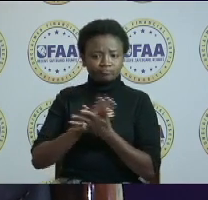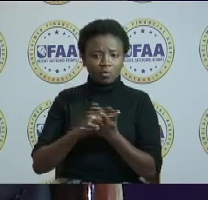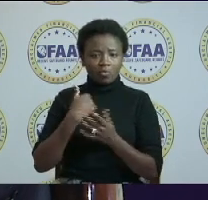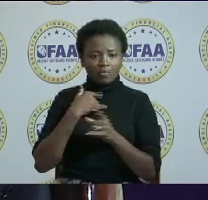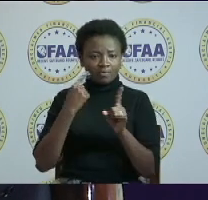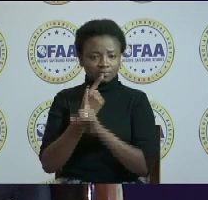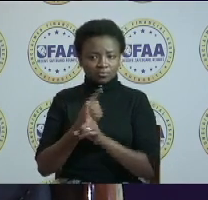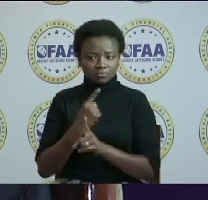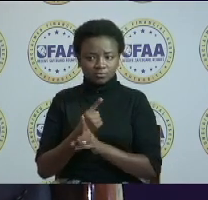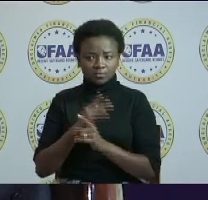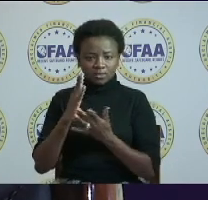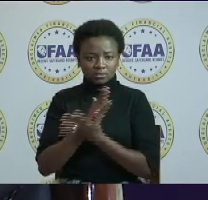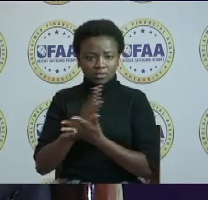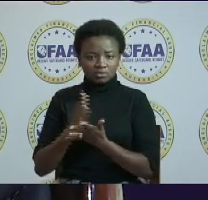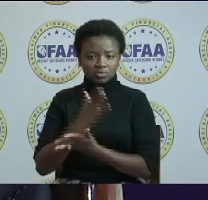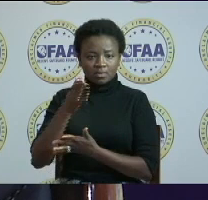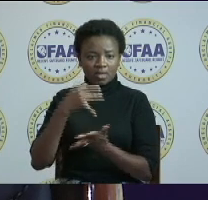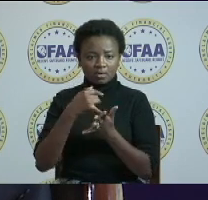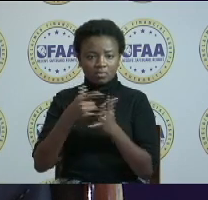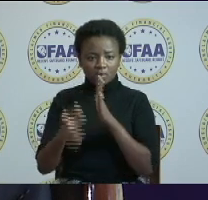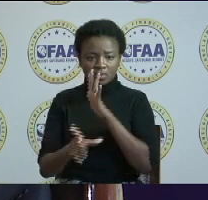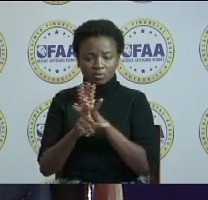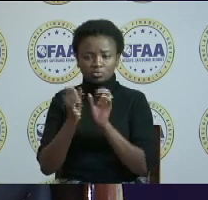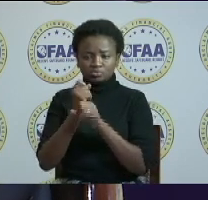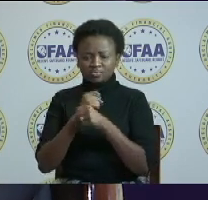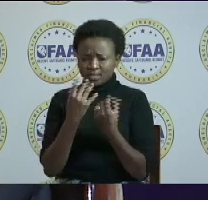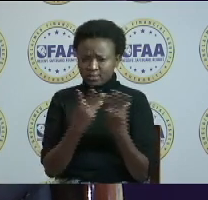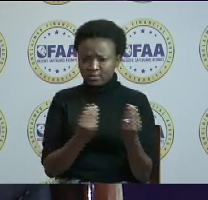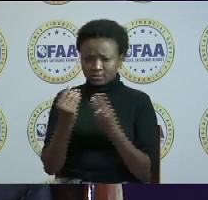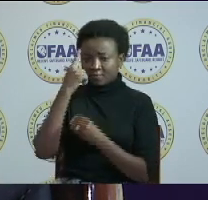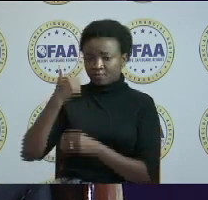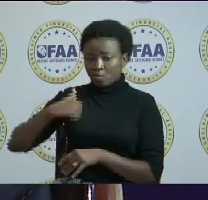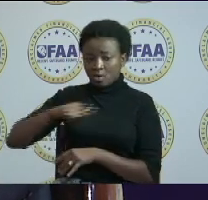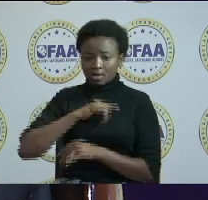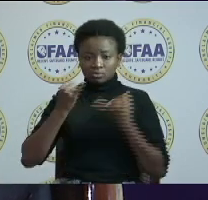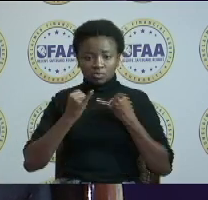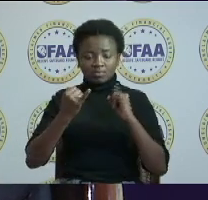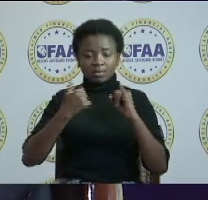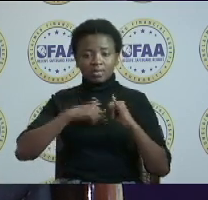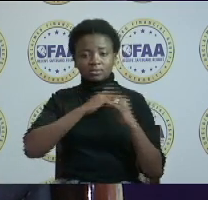law appealed to make it easier for us as an authority to implement our